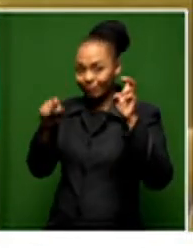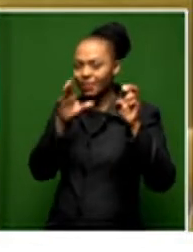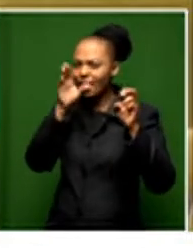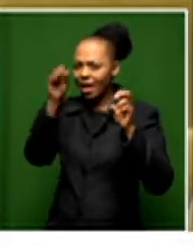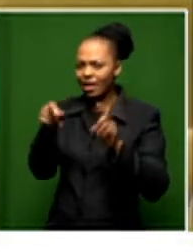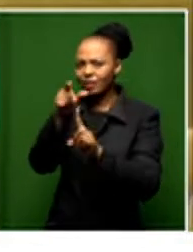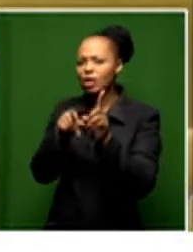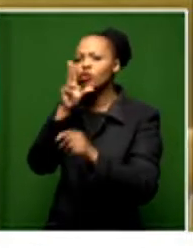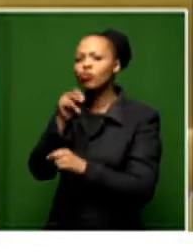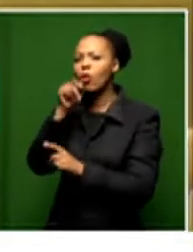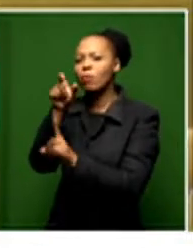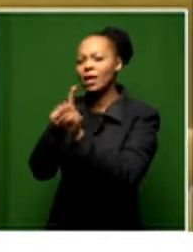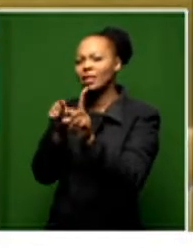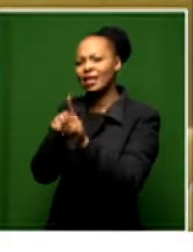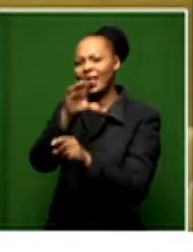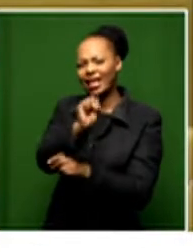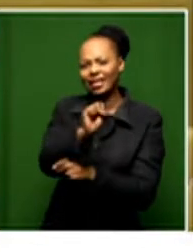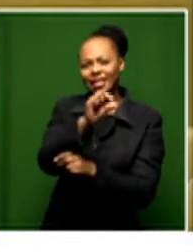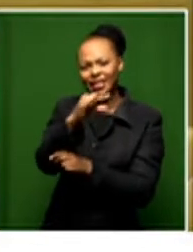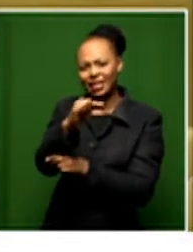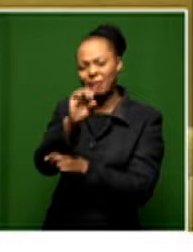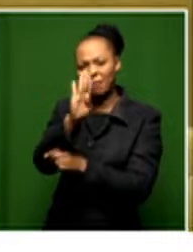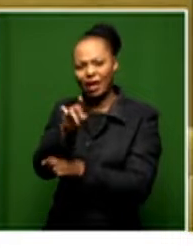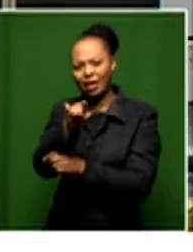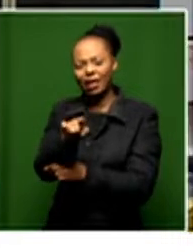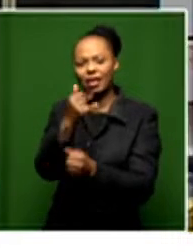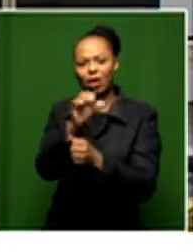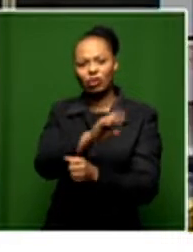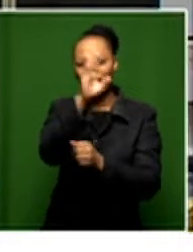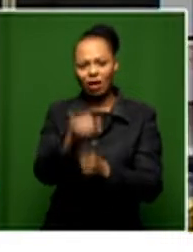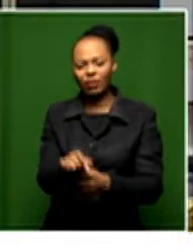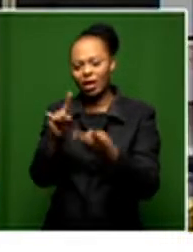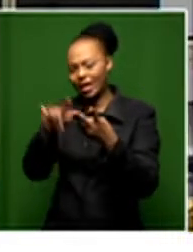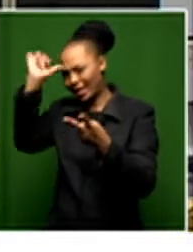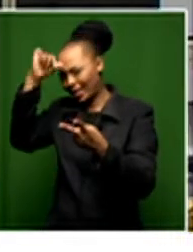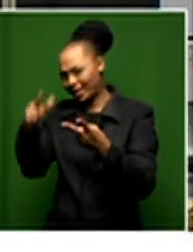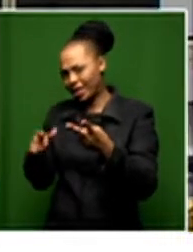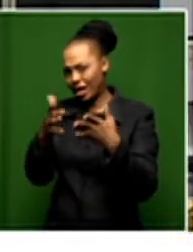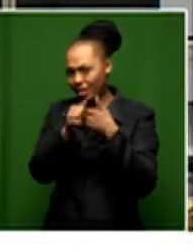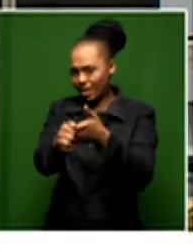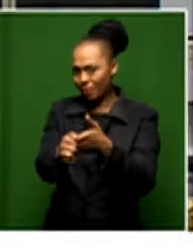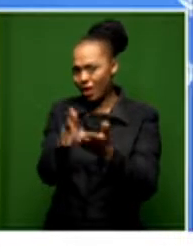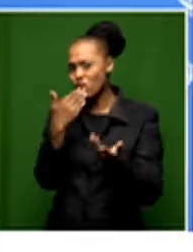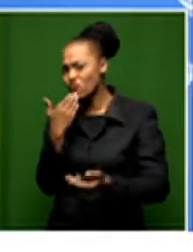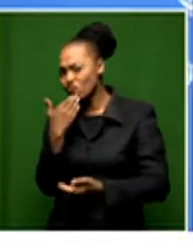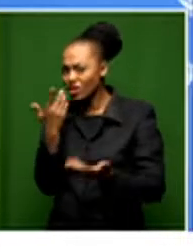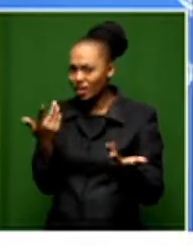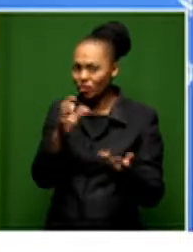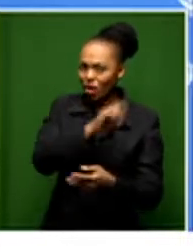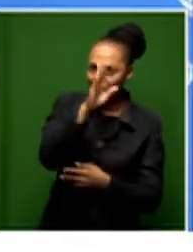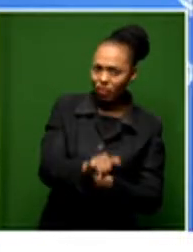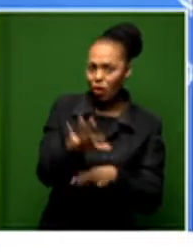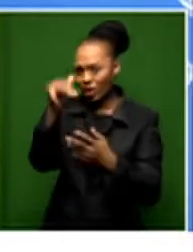his spokesperson if the SG-backed efforts led by South Africa and India at the WTO. Any move that